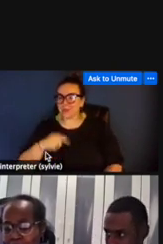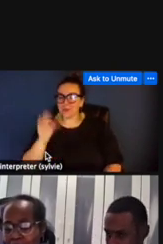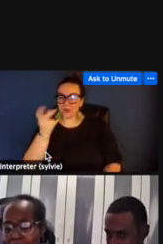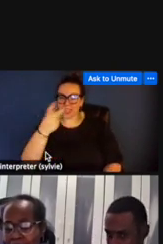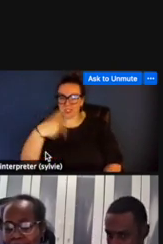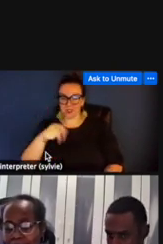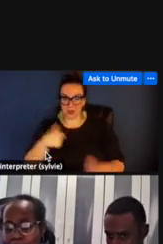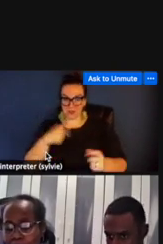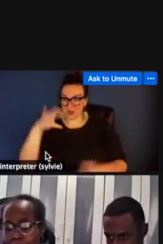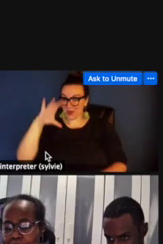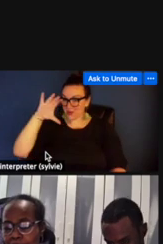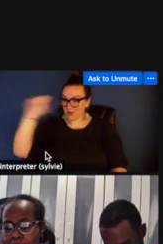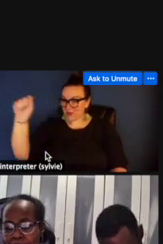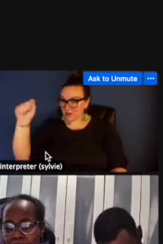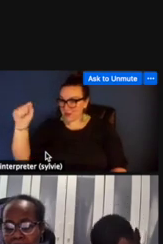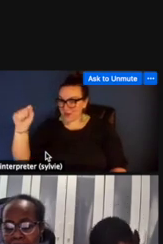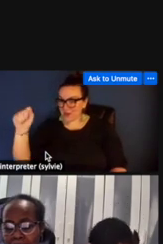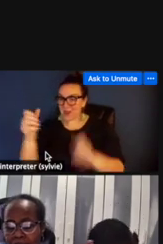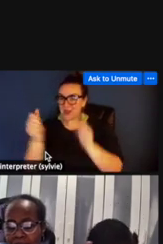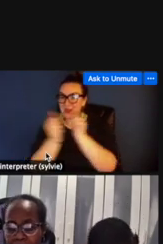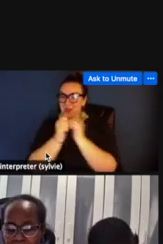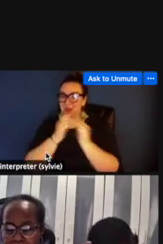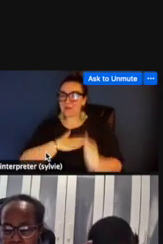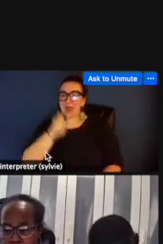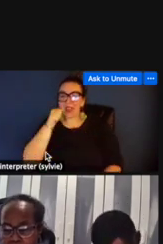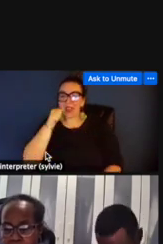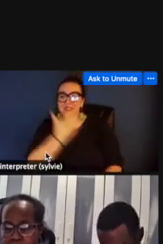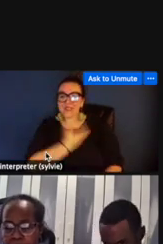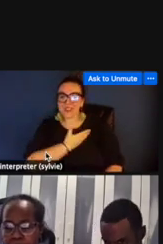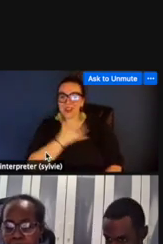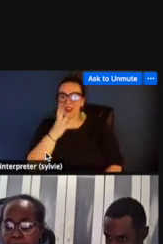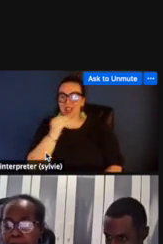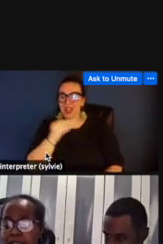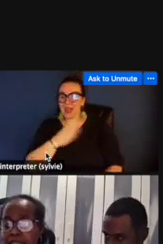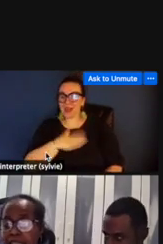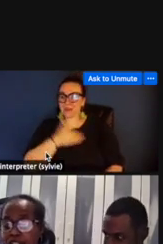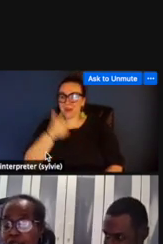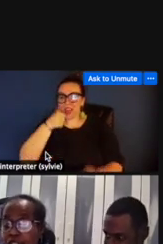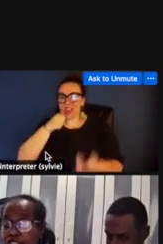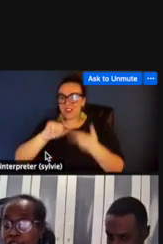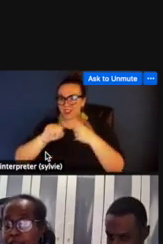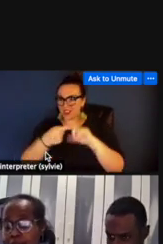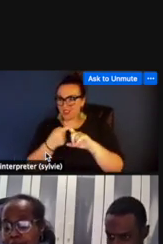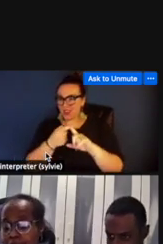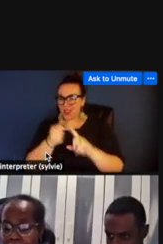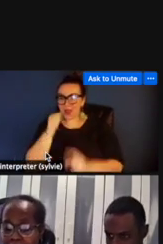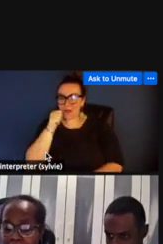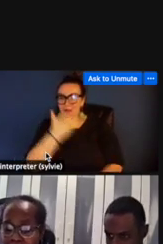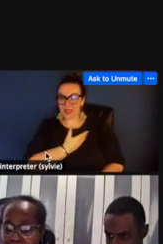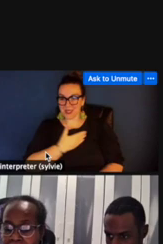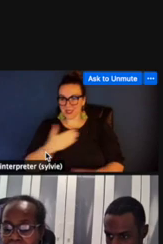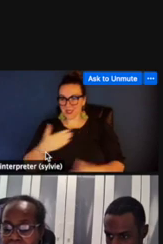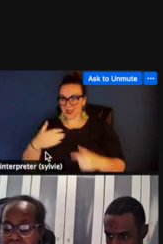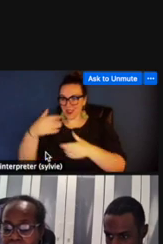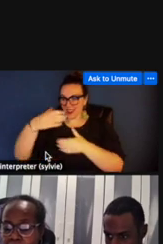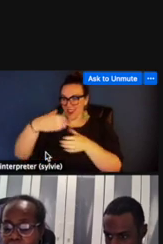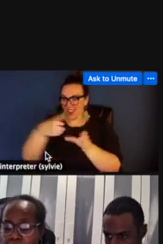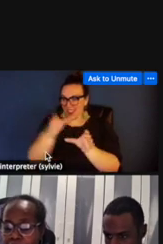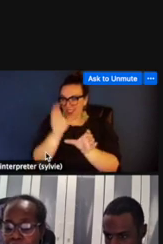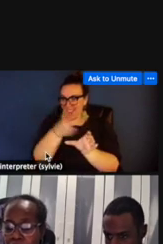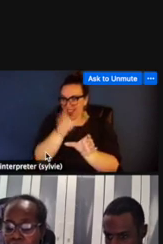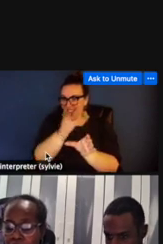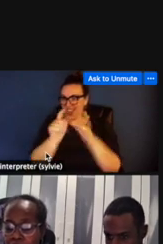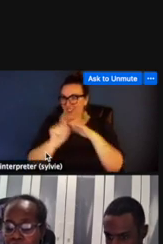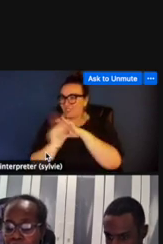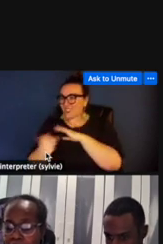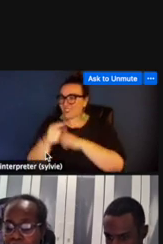went on and with my daughter and my girlfriend. It was my daughter's belly dance retreat in Thailand. And